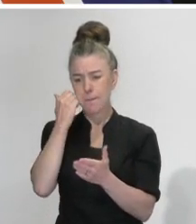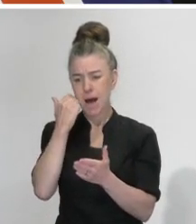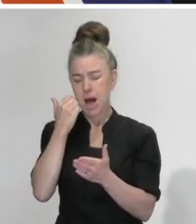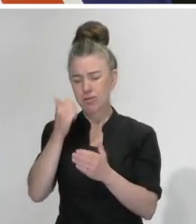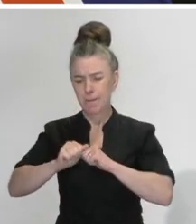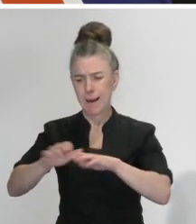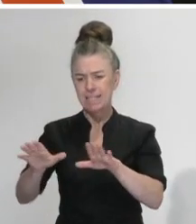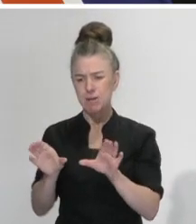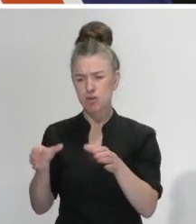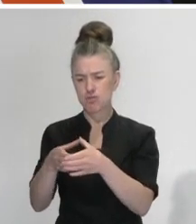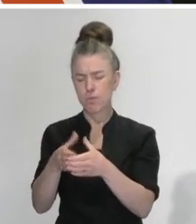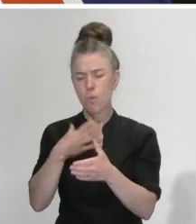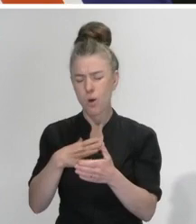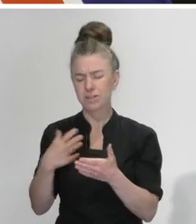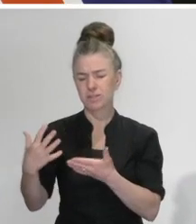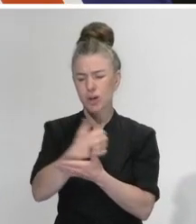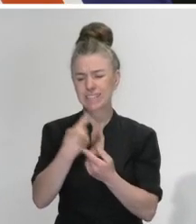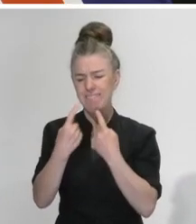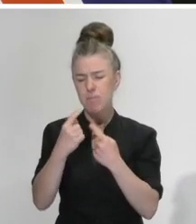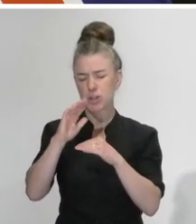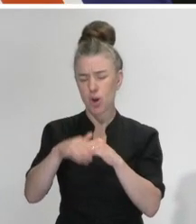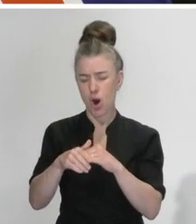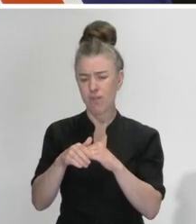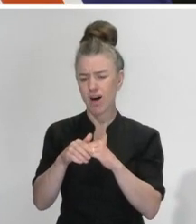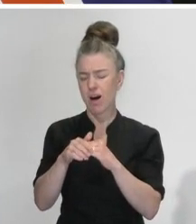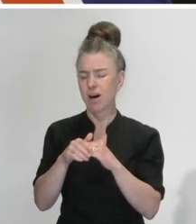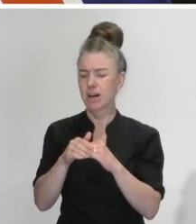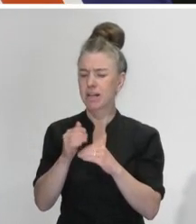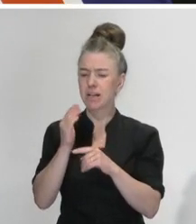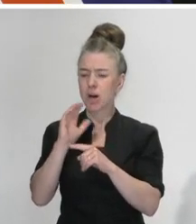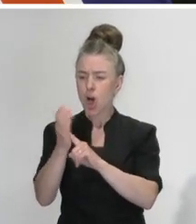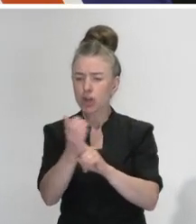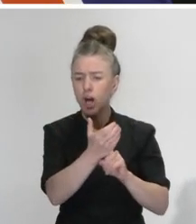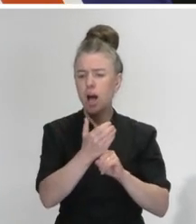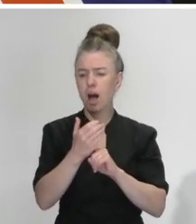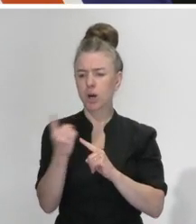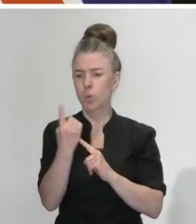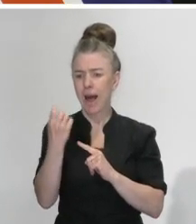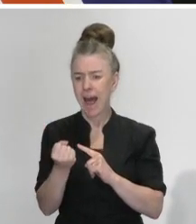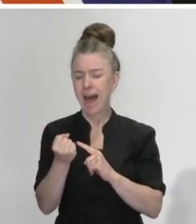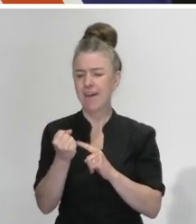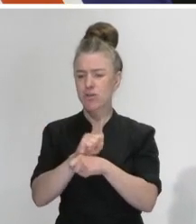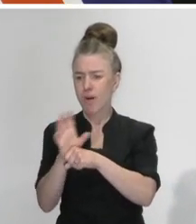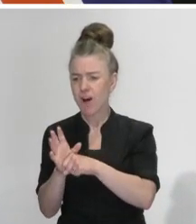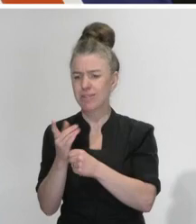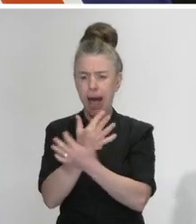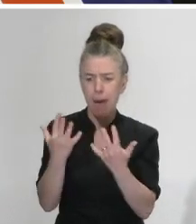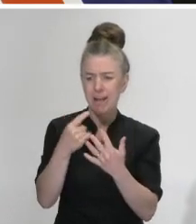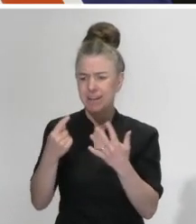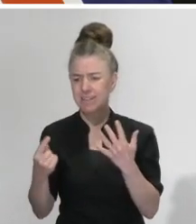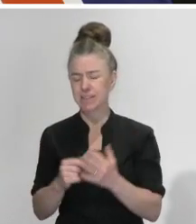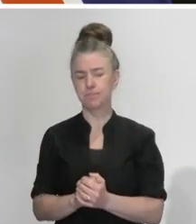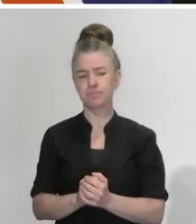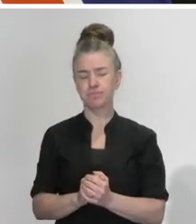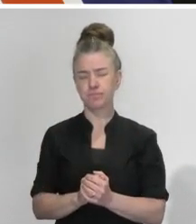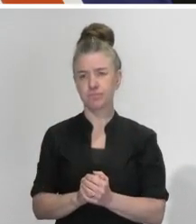on ethnicity, specifically when it comes to testing COVID-19? Yes, I have. I got that letter yesterday. I read it this morning, and it's got some